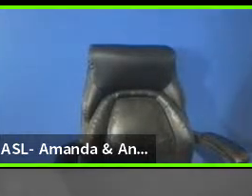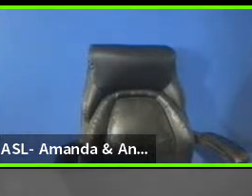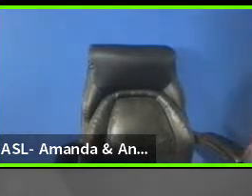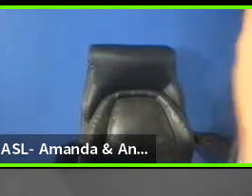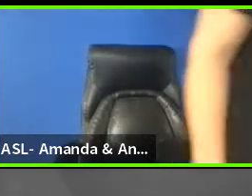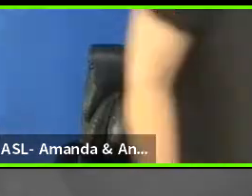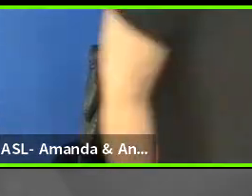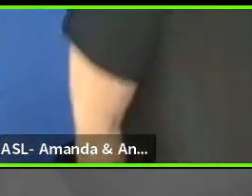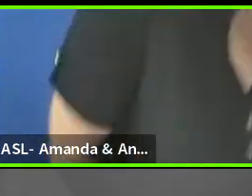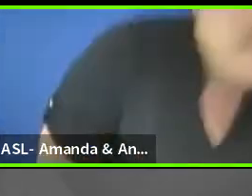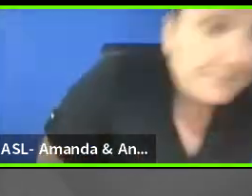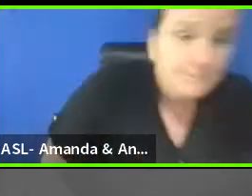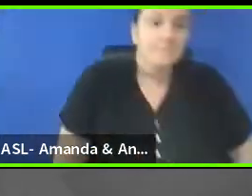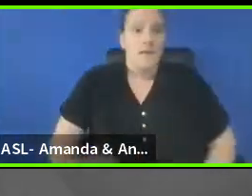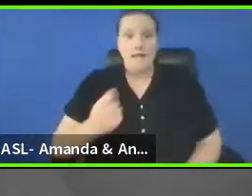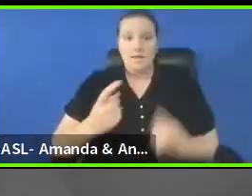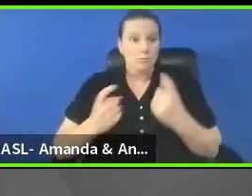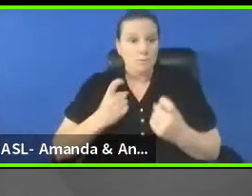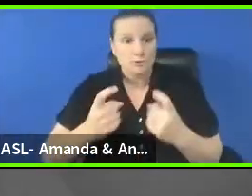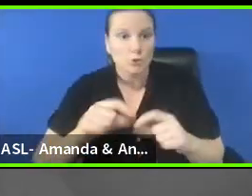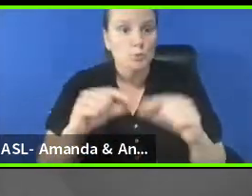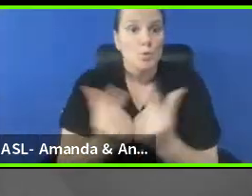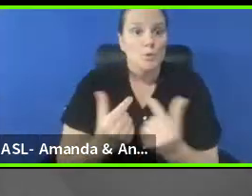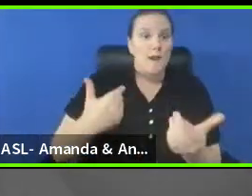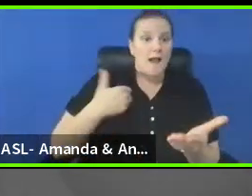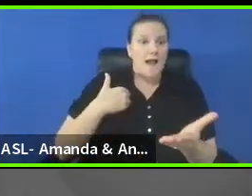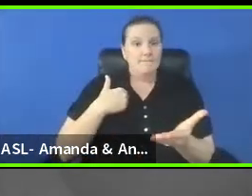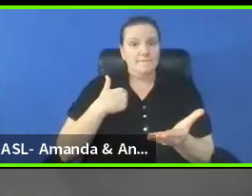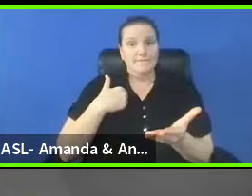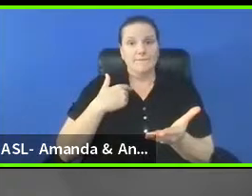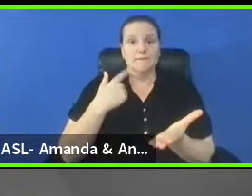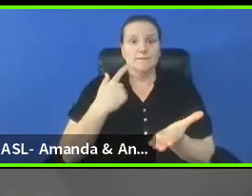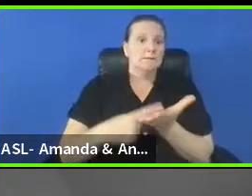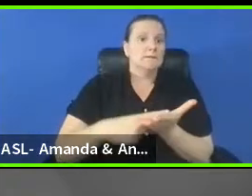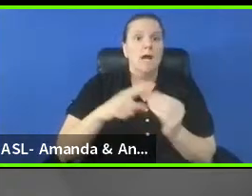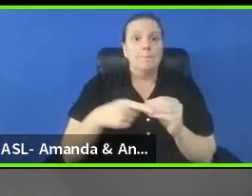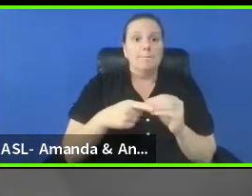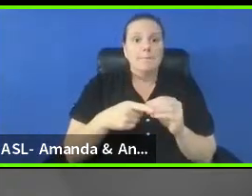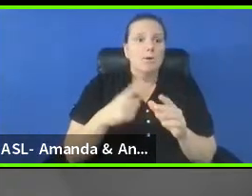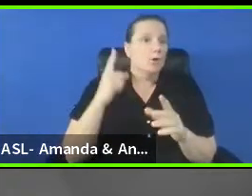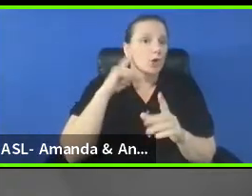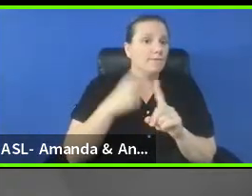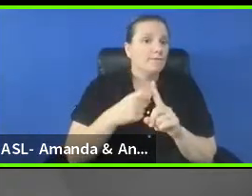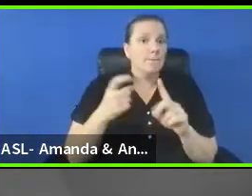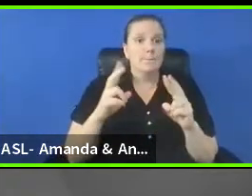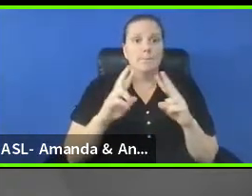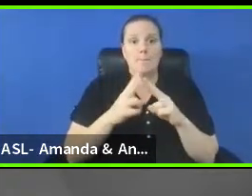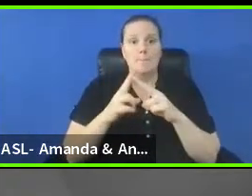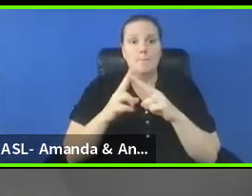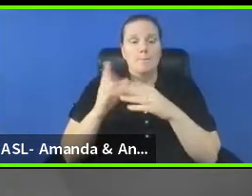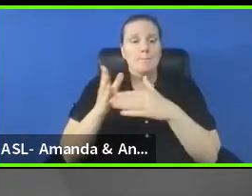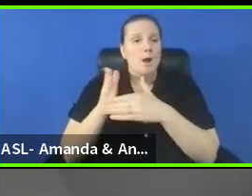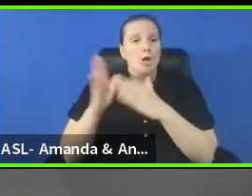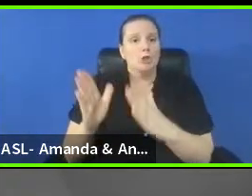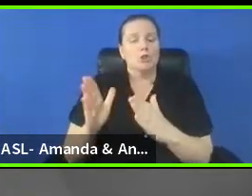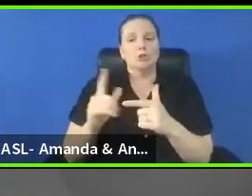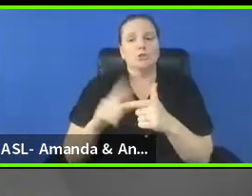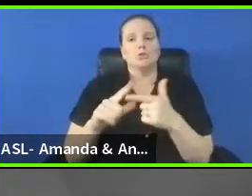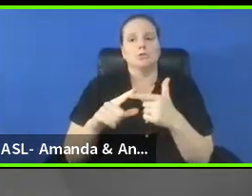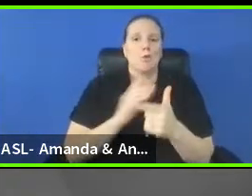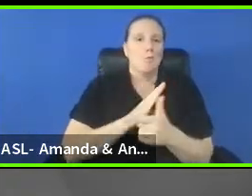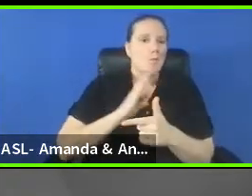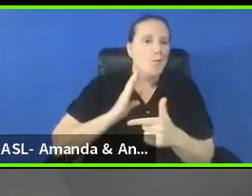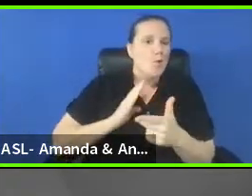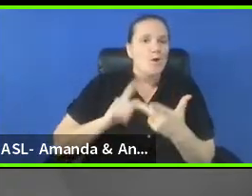group may have on what we have heard from our partners. and from the boards and